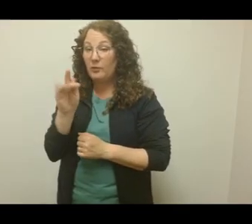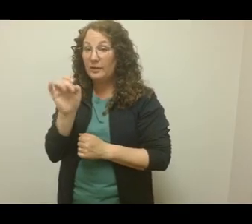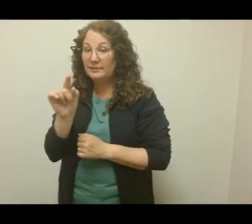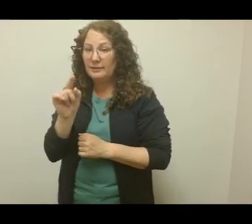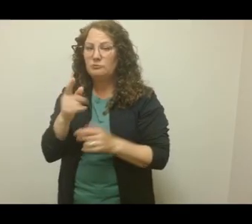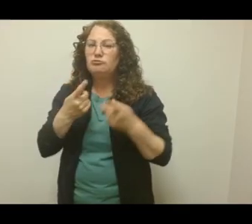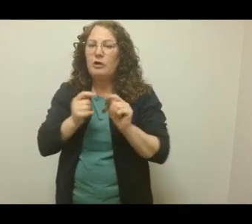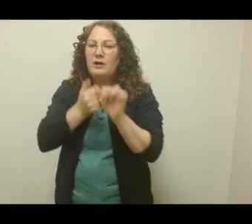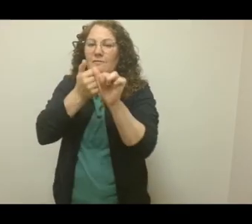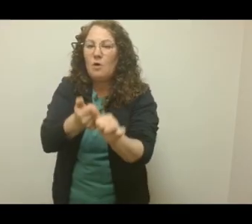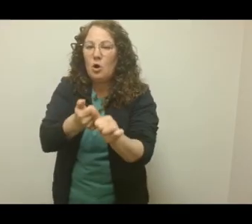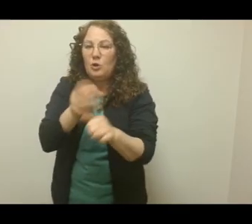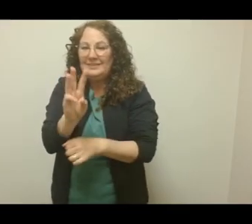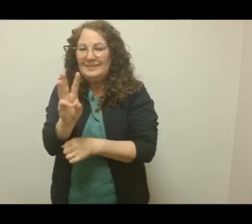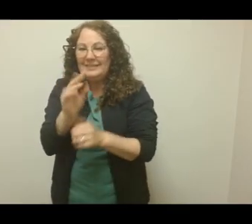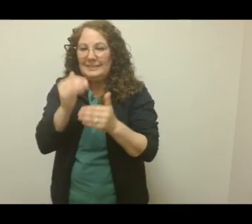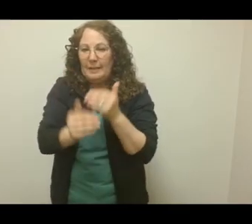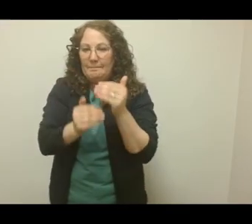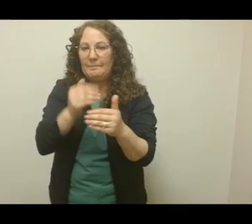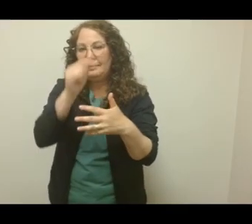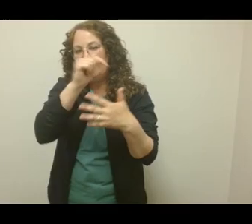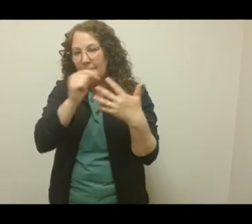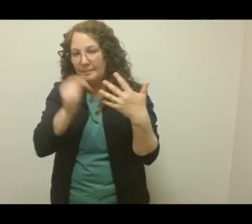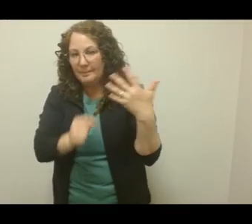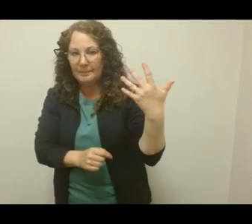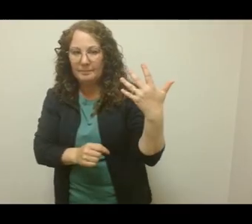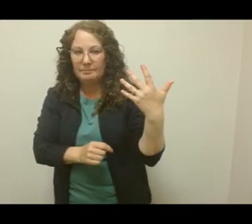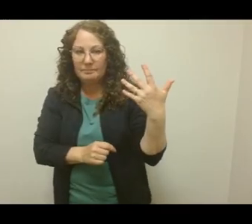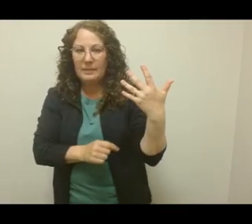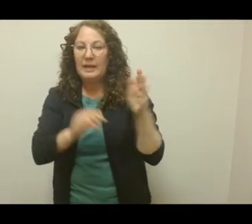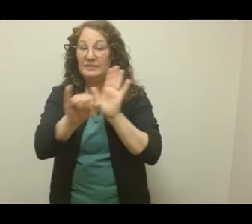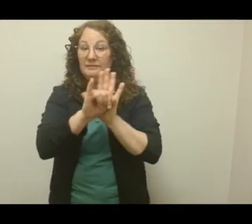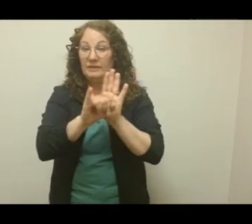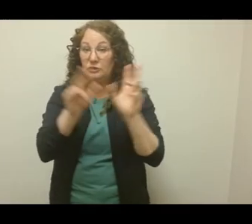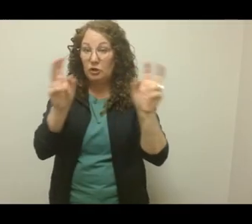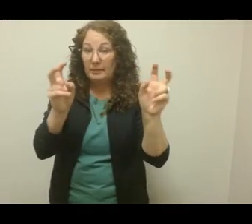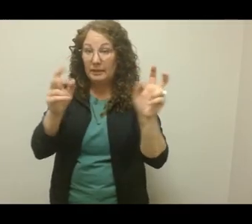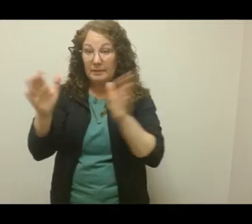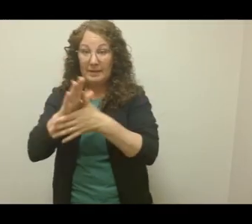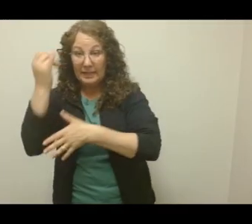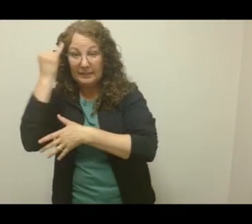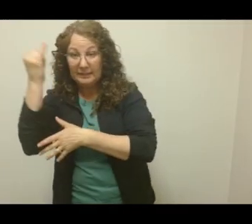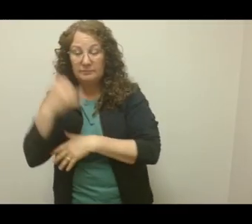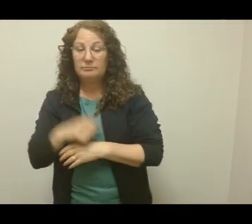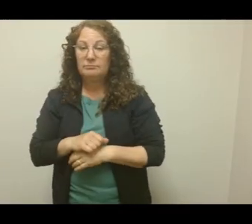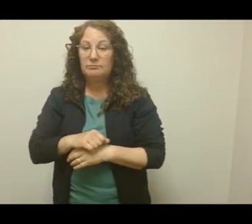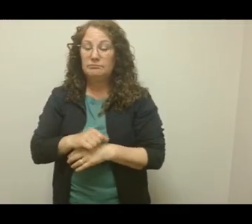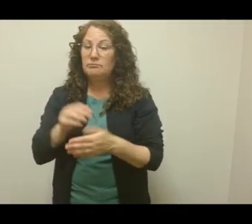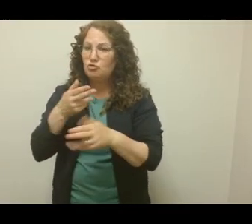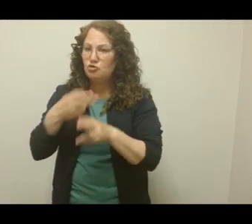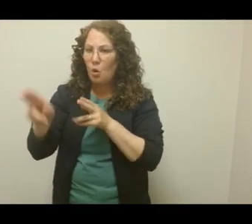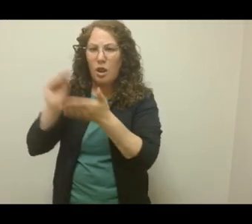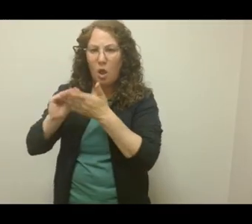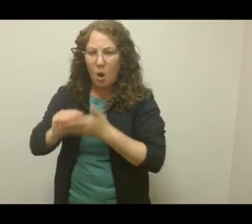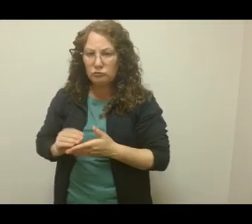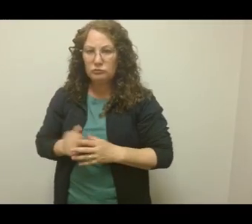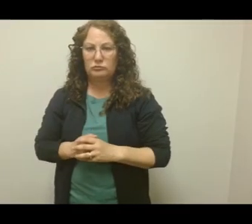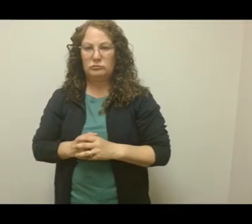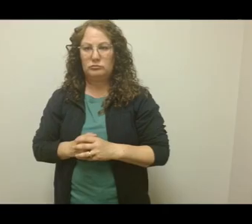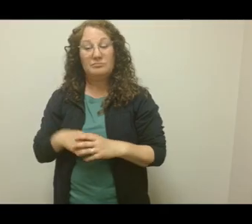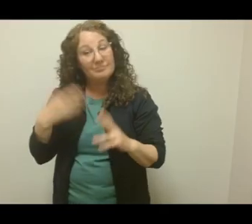steps. Read to identify the topic and main idea. Take brief notes. Walk away and take a